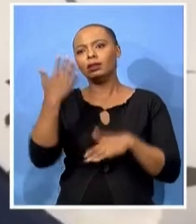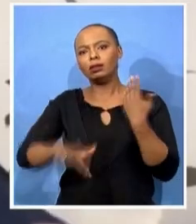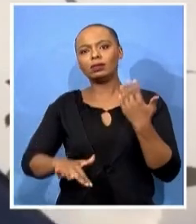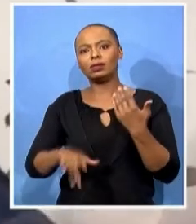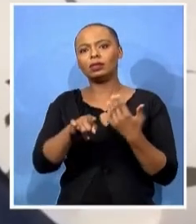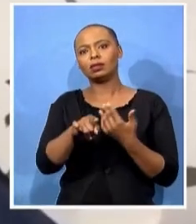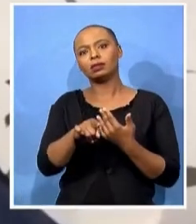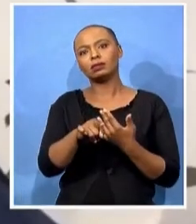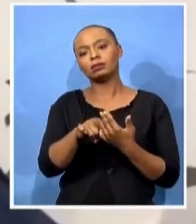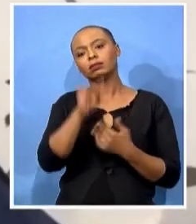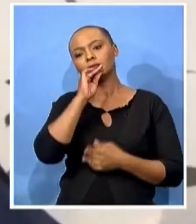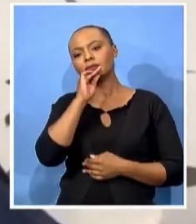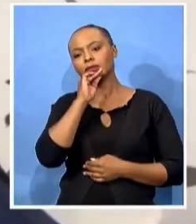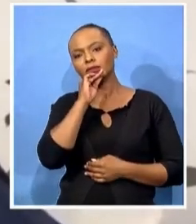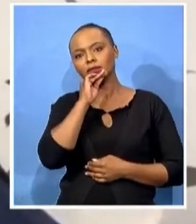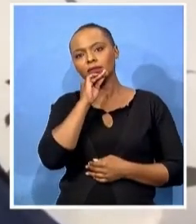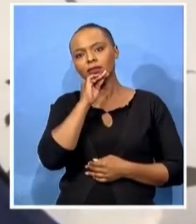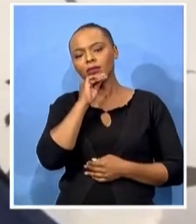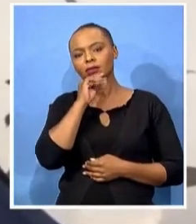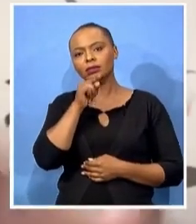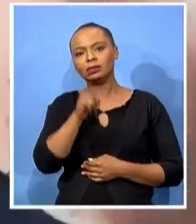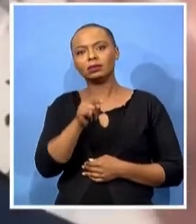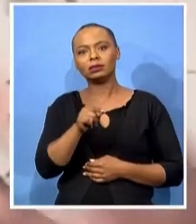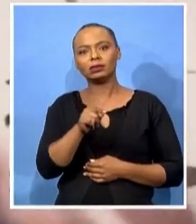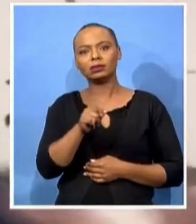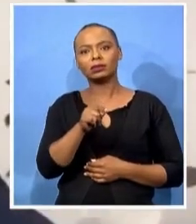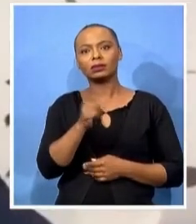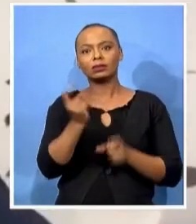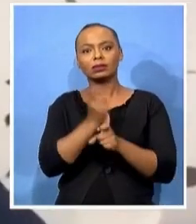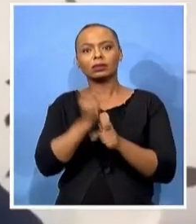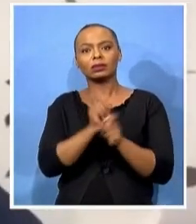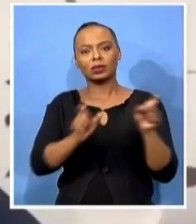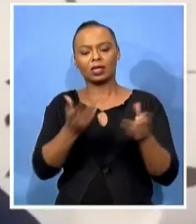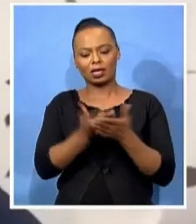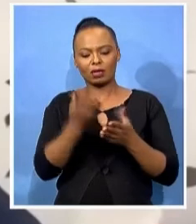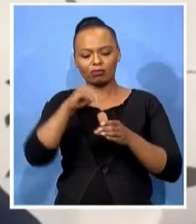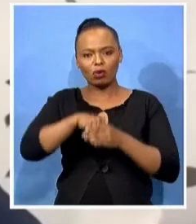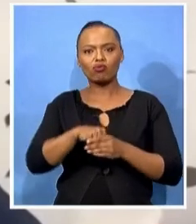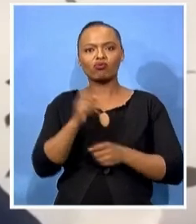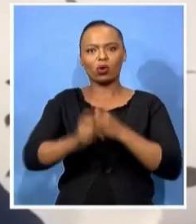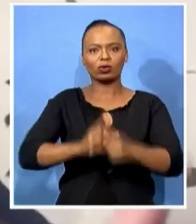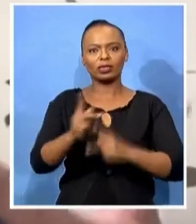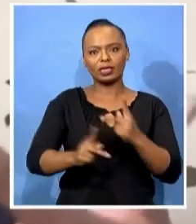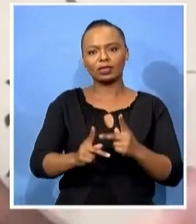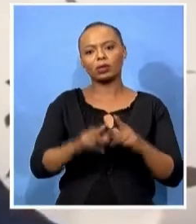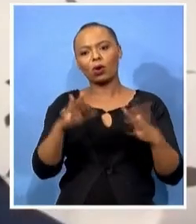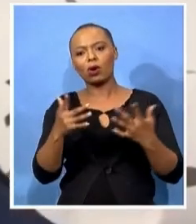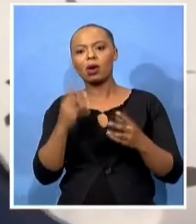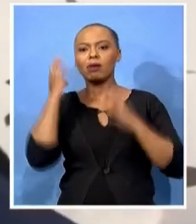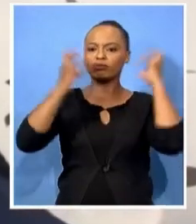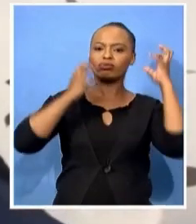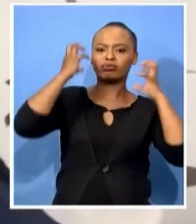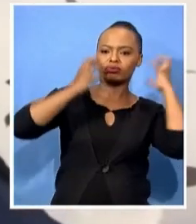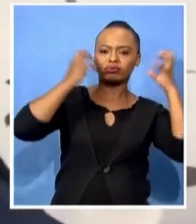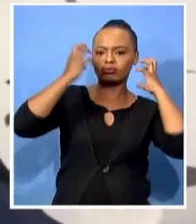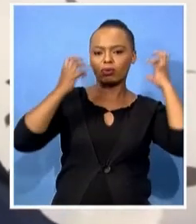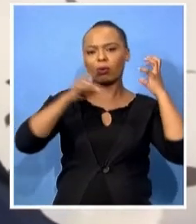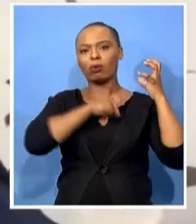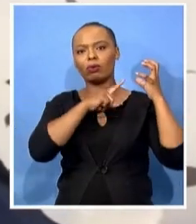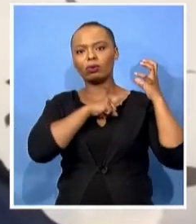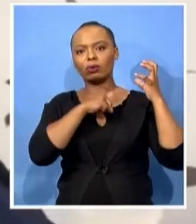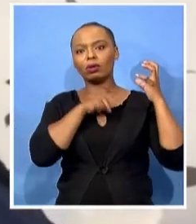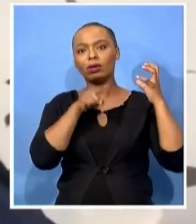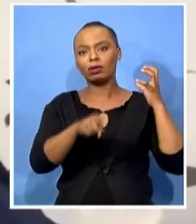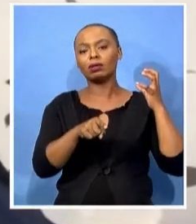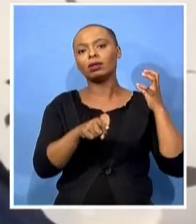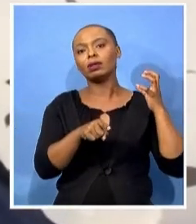for other people to get involved in the process so that we can be able to roll out the vaccine as quickly as possible. In some instances, what other countries